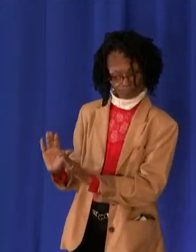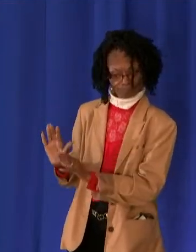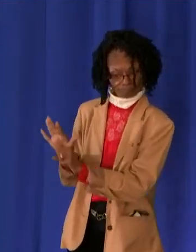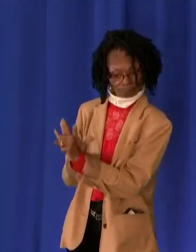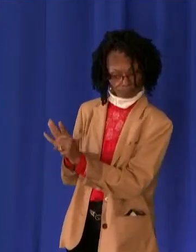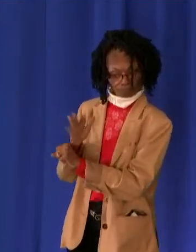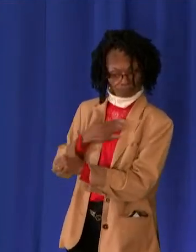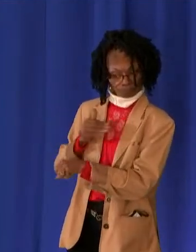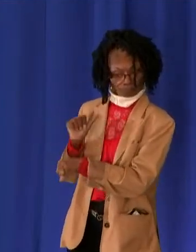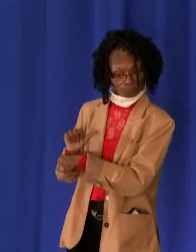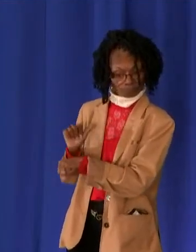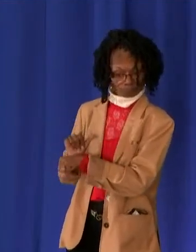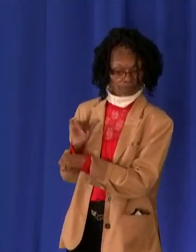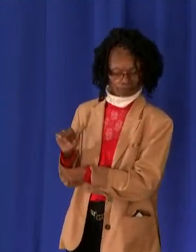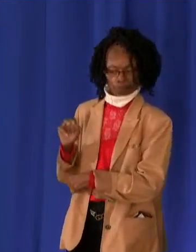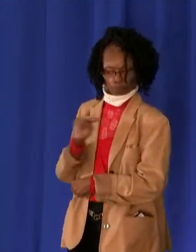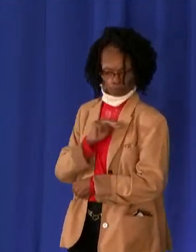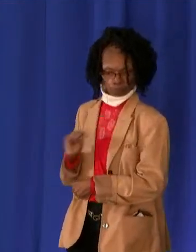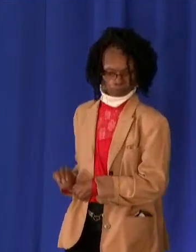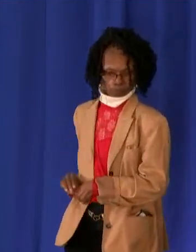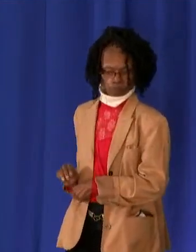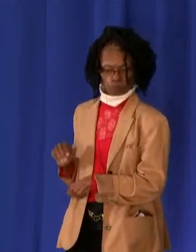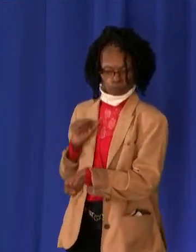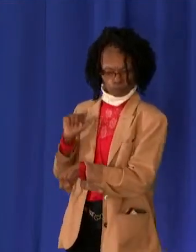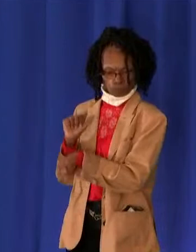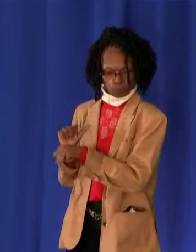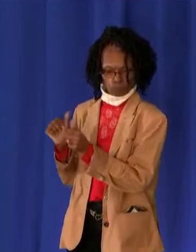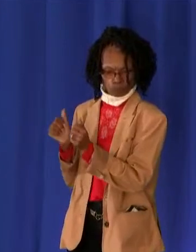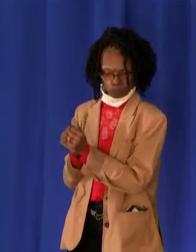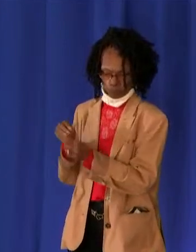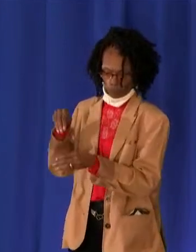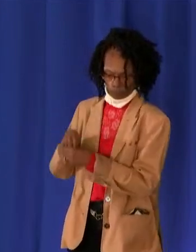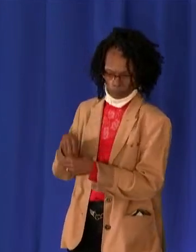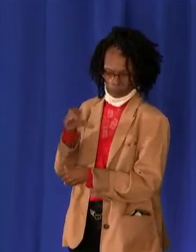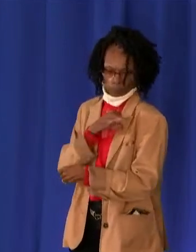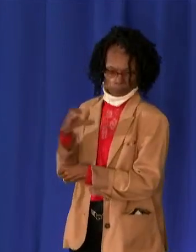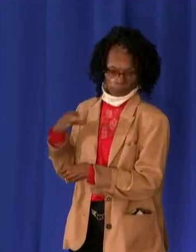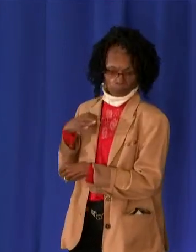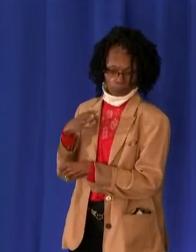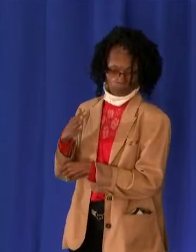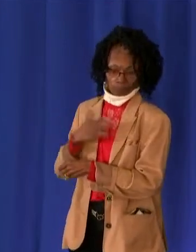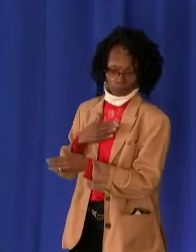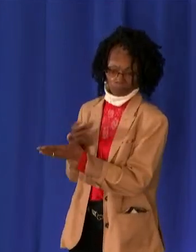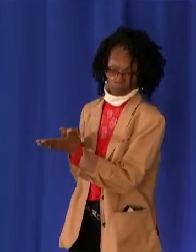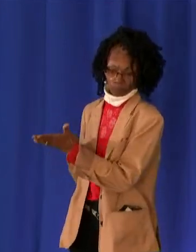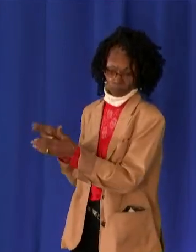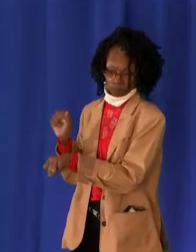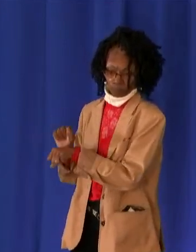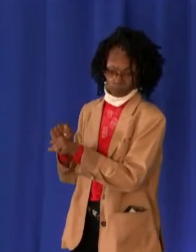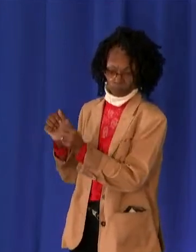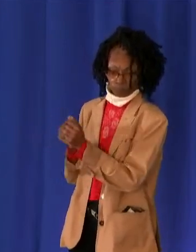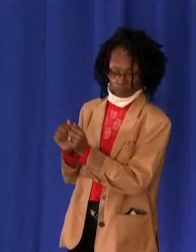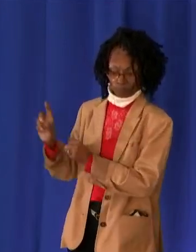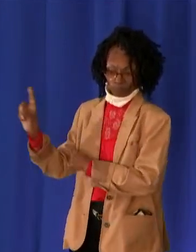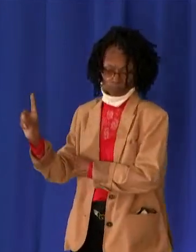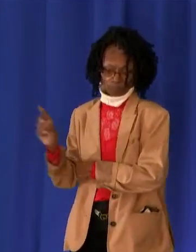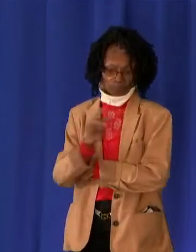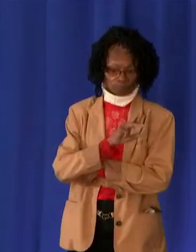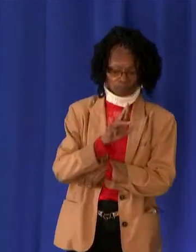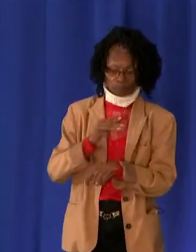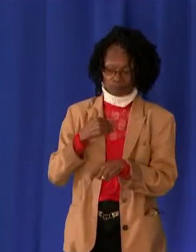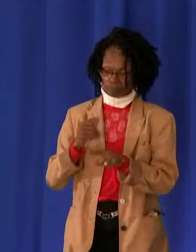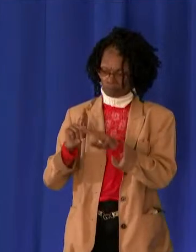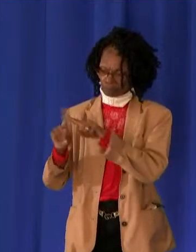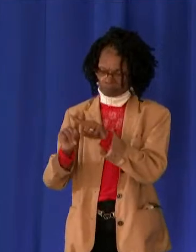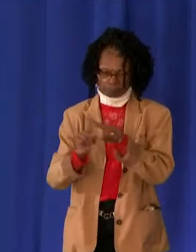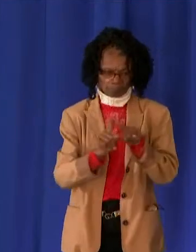D.C., and my job as mayor is to work with whoever's in the Congress. And the truth is, we've worked with Democrats and Republicans on a number of